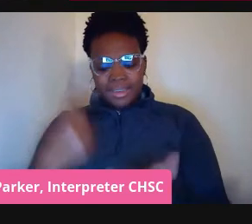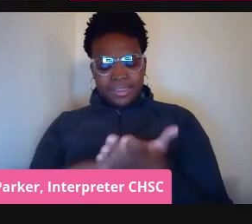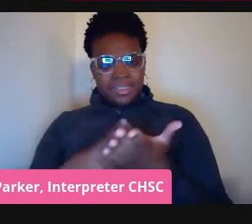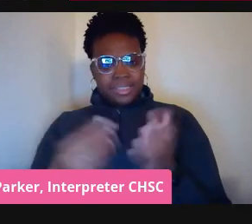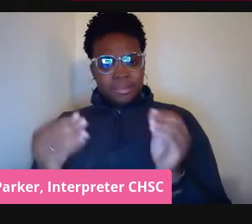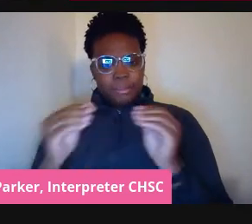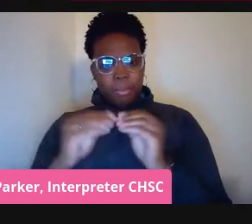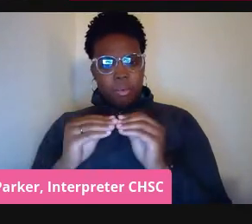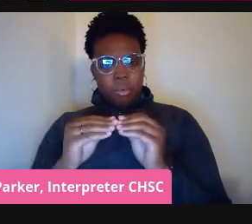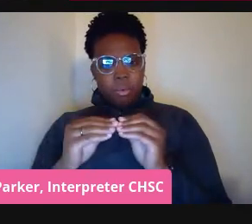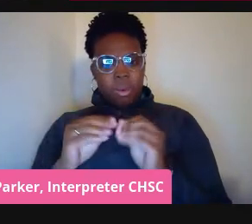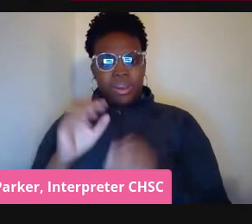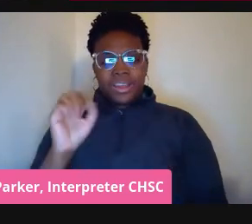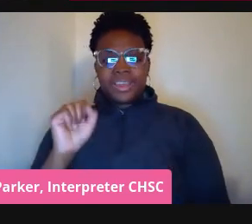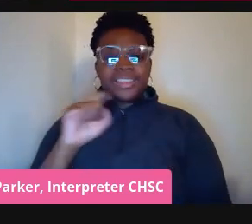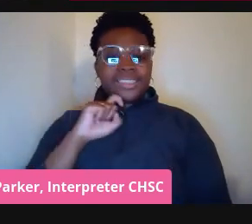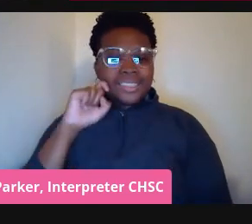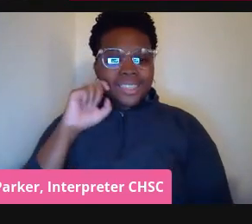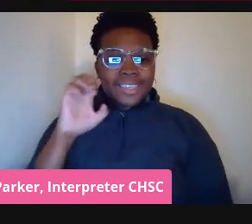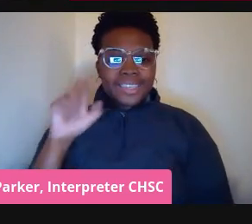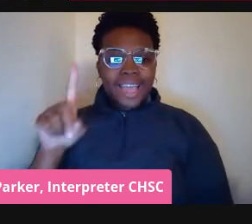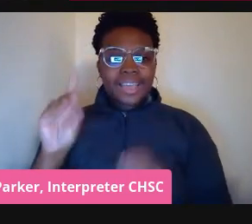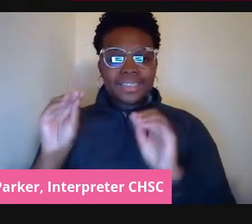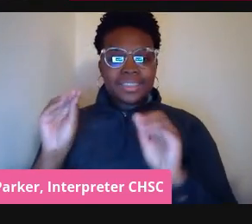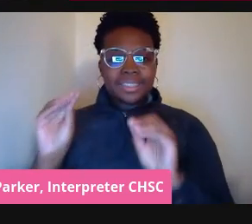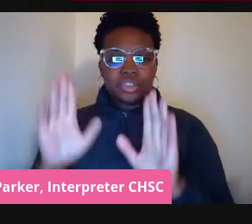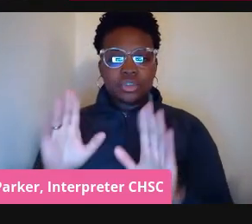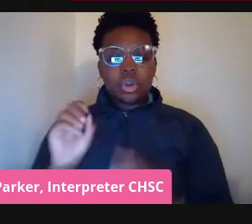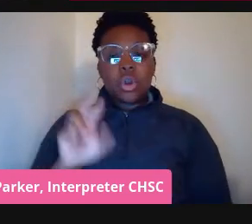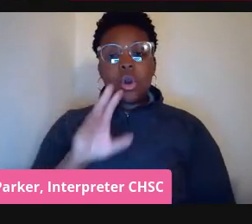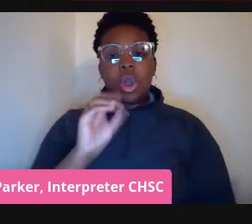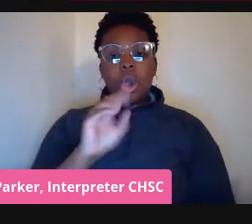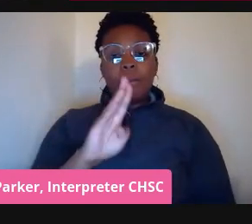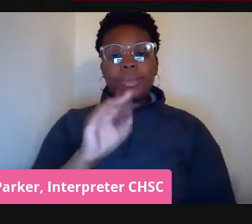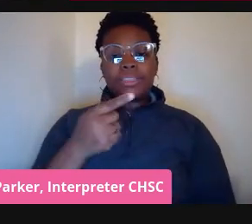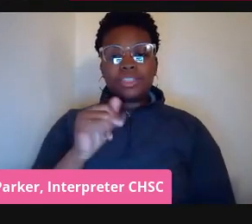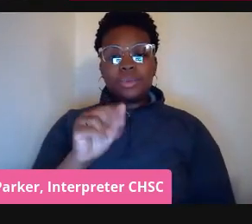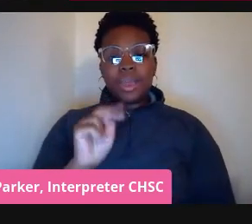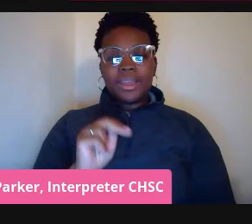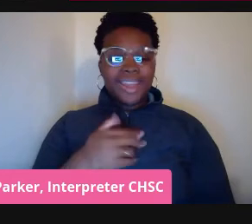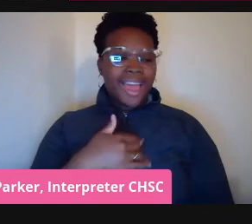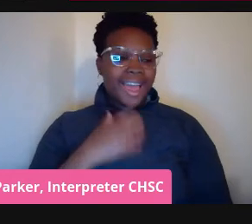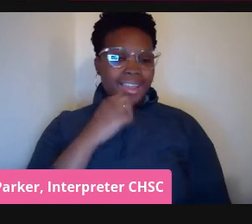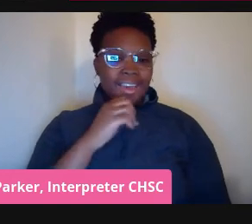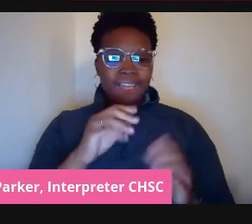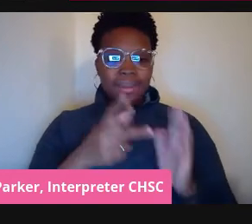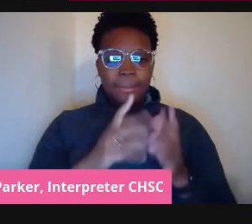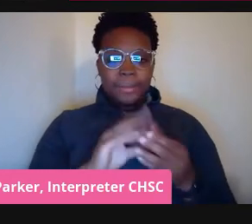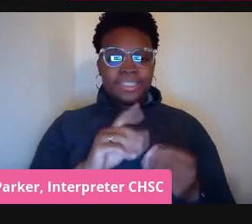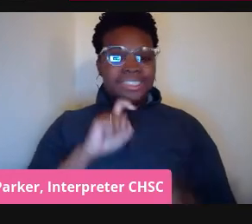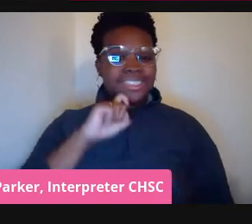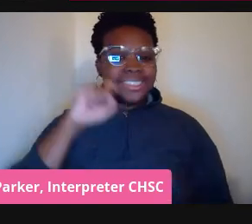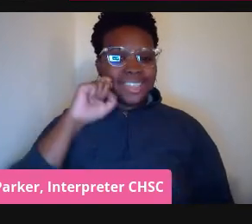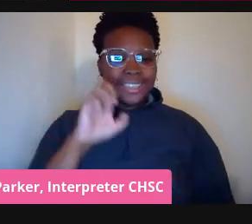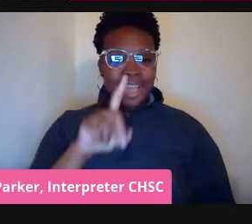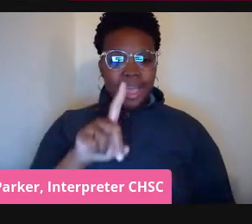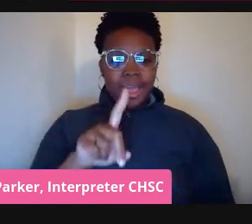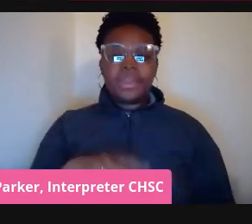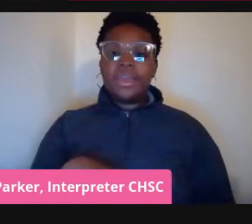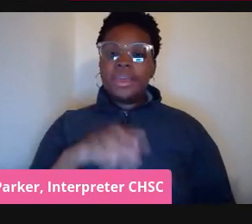by our sex ed teachers or by our OBGYNs? And I love that they mentioned sex ed because sex ed needs a complete